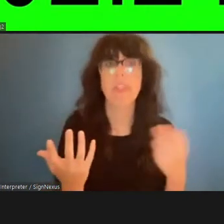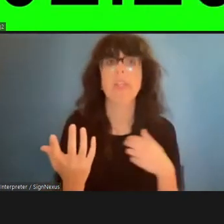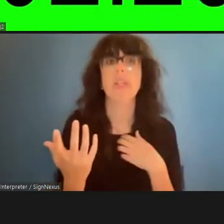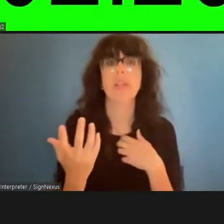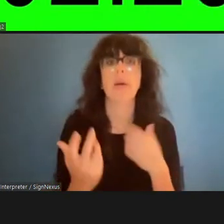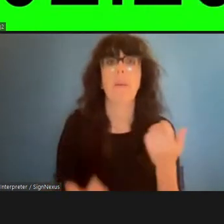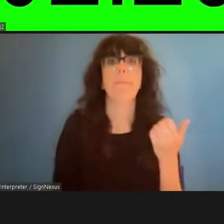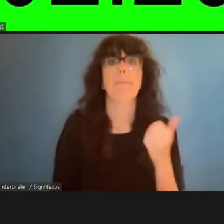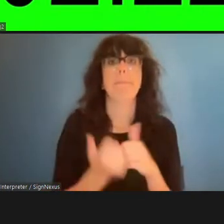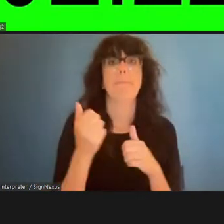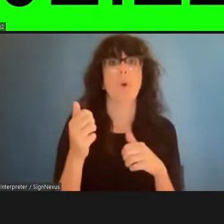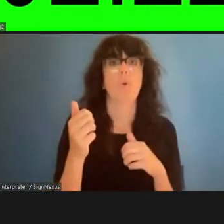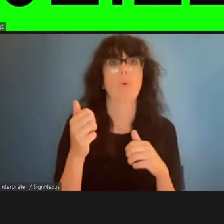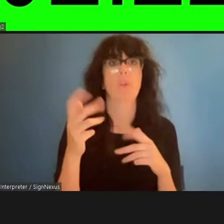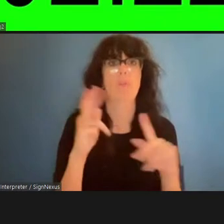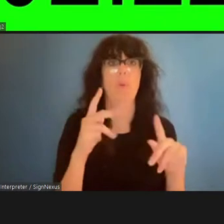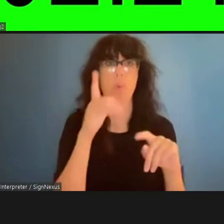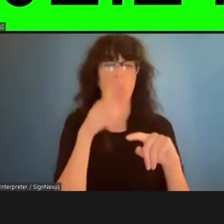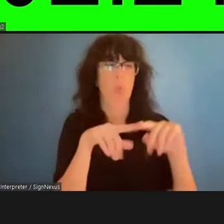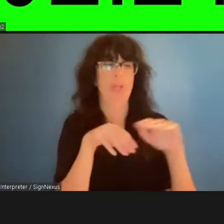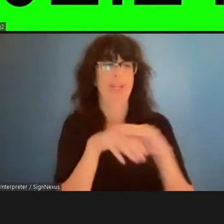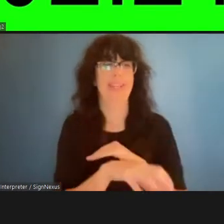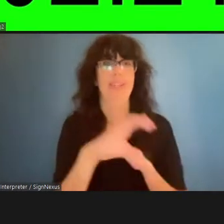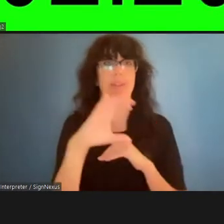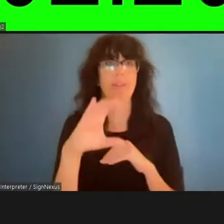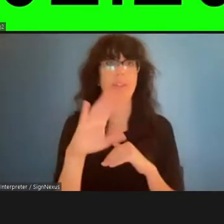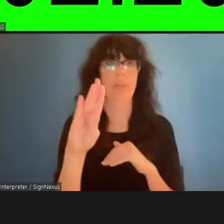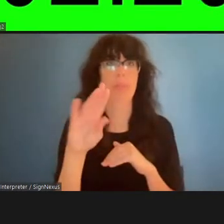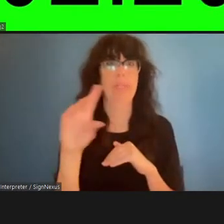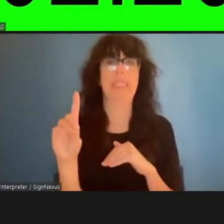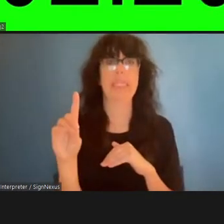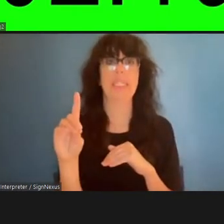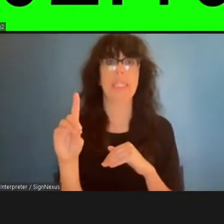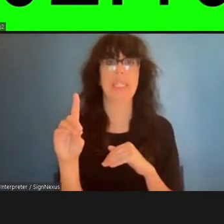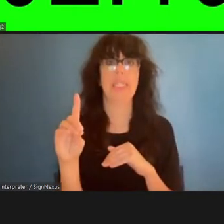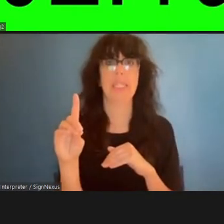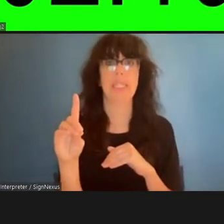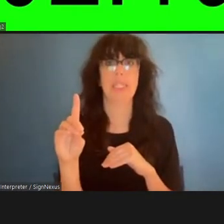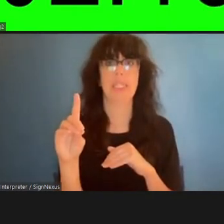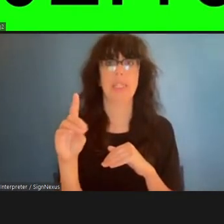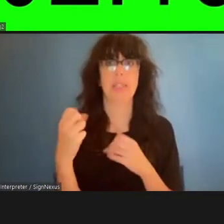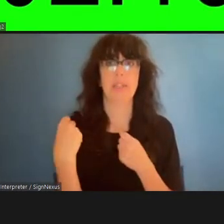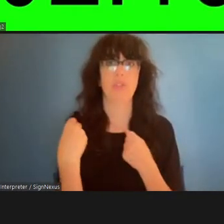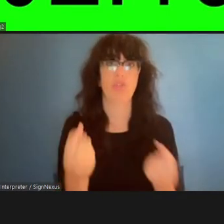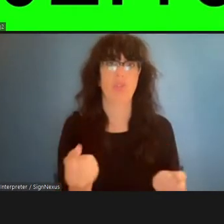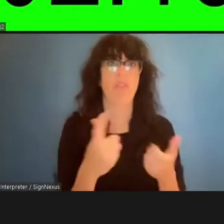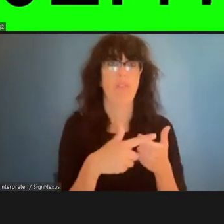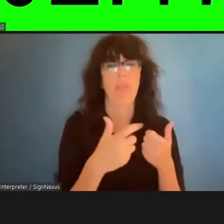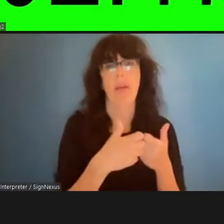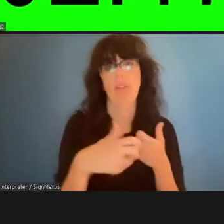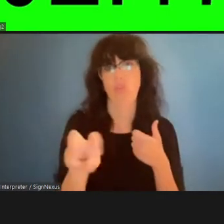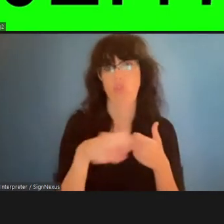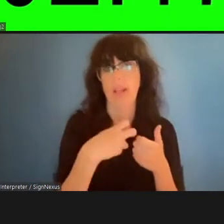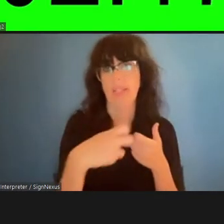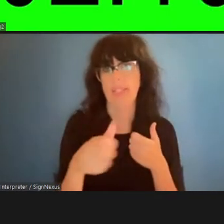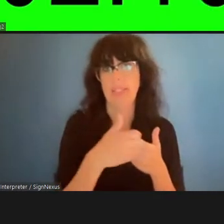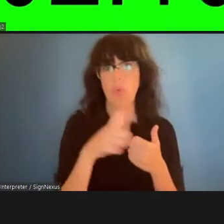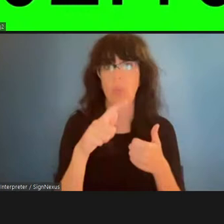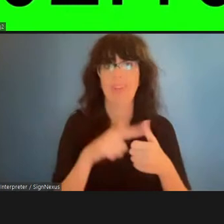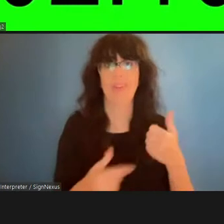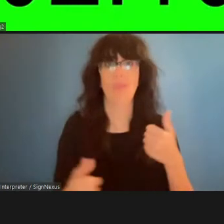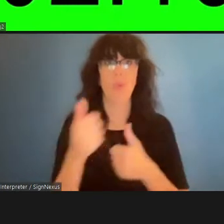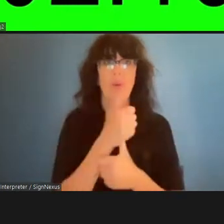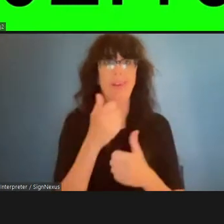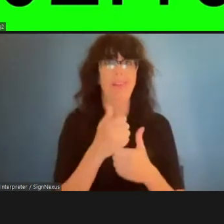majority of people entering the central business business district travel by transit we need to prioritize those